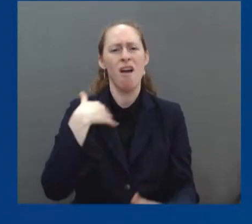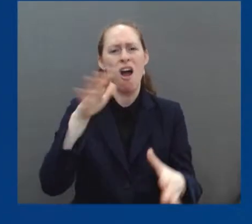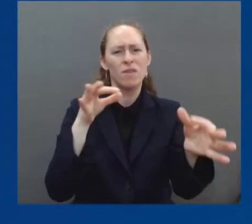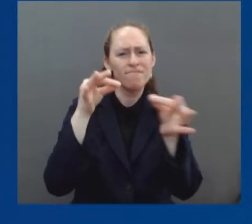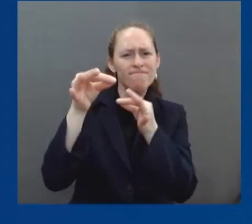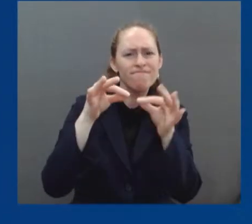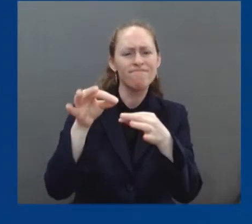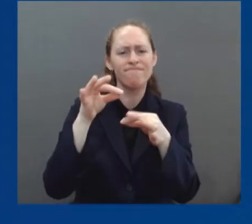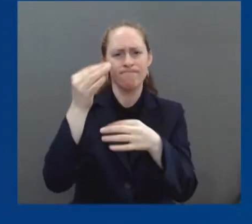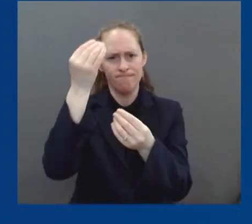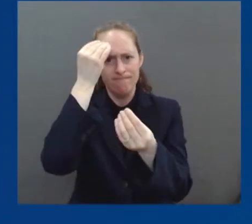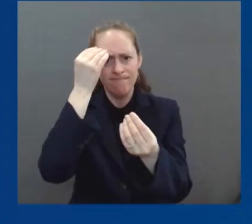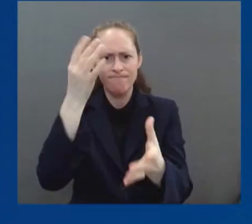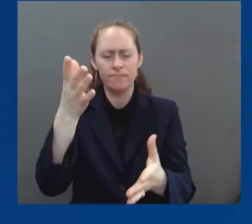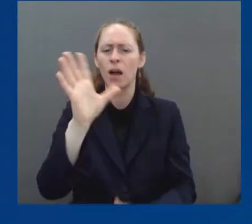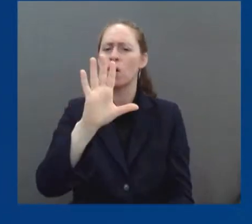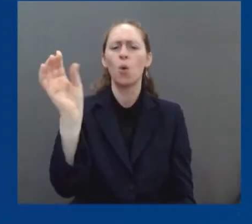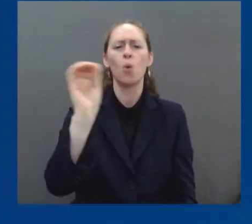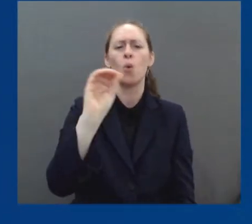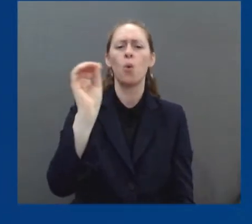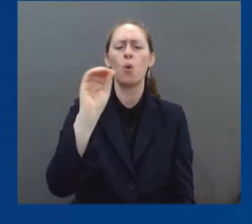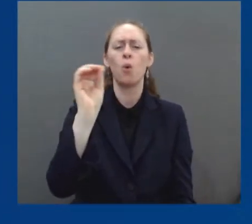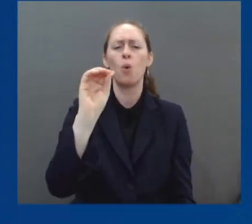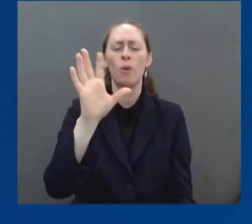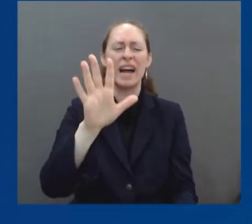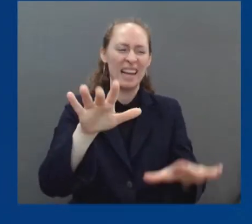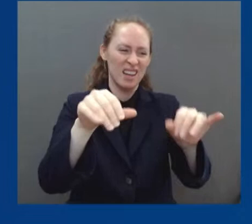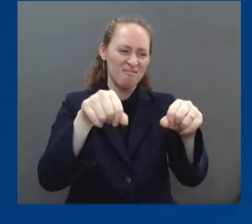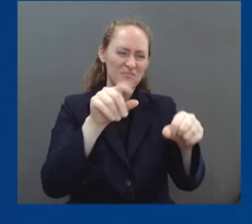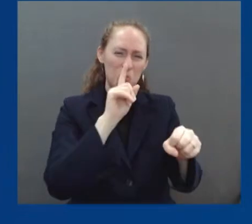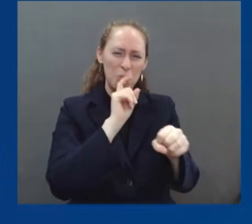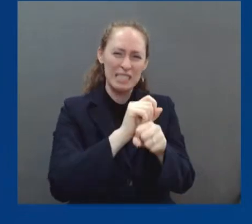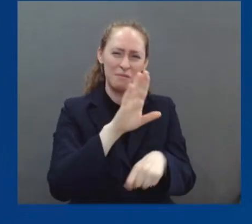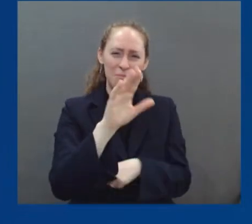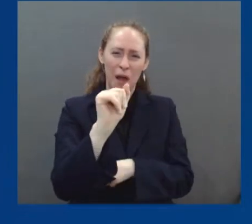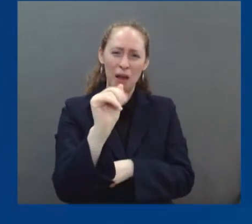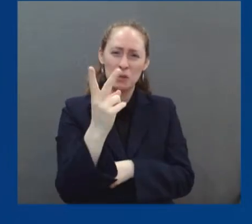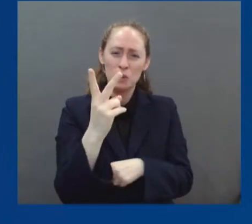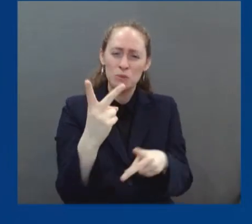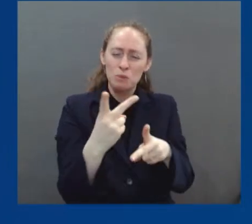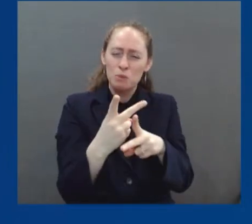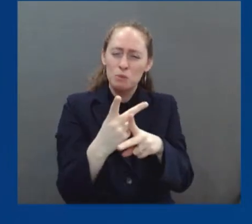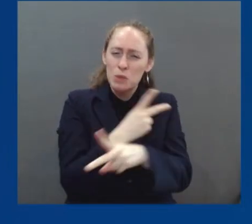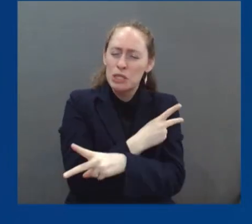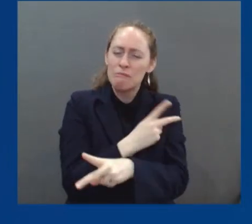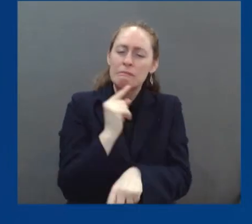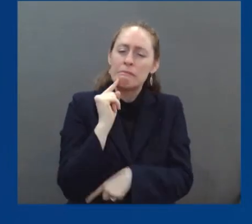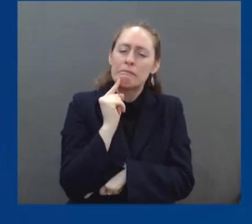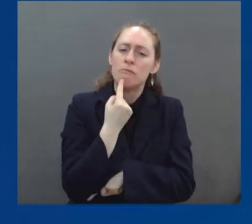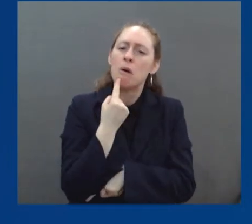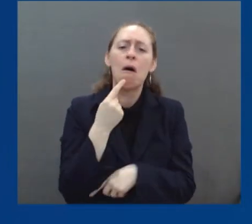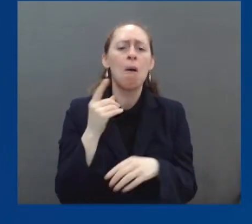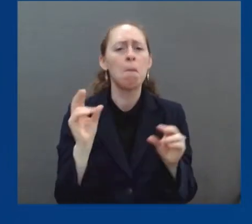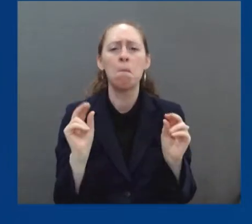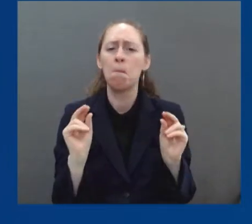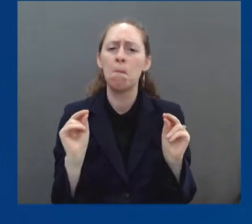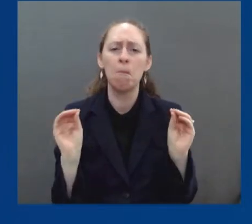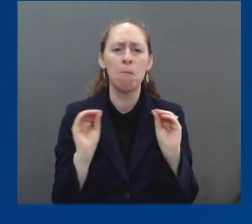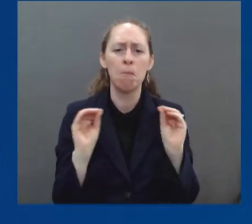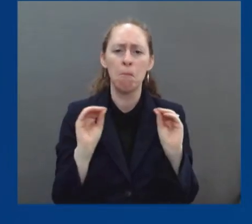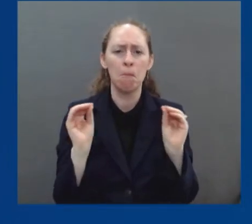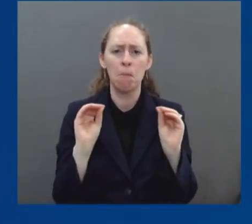severe disease compared with the BA1 variant, nor does it appear to be more likely to evade immune protection than